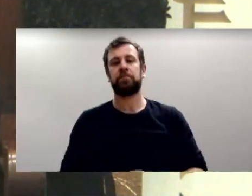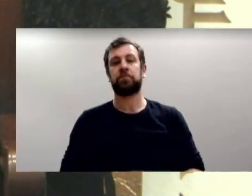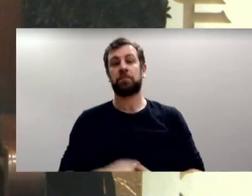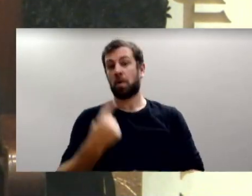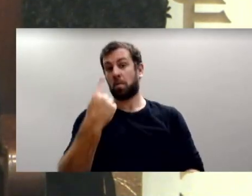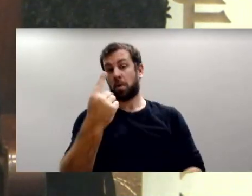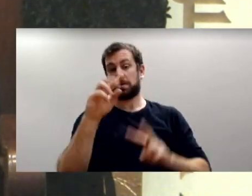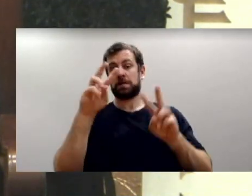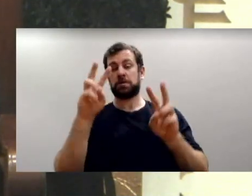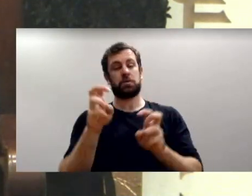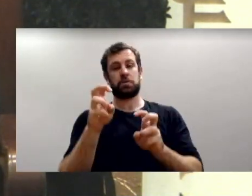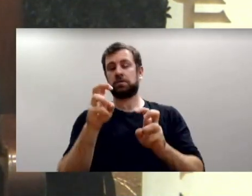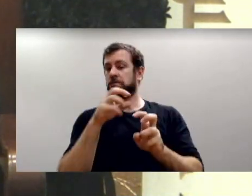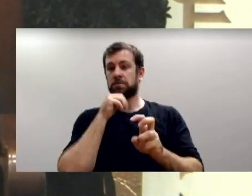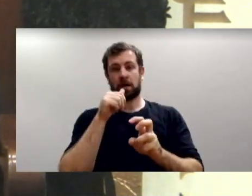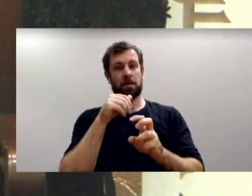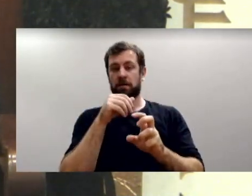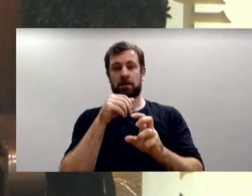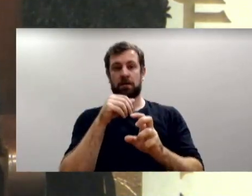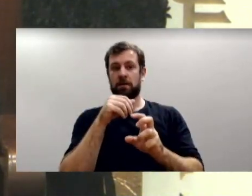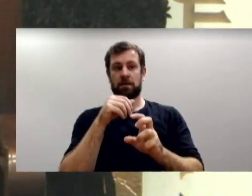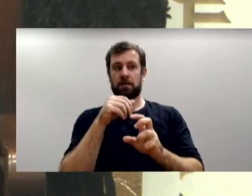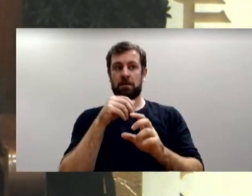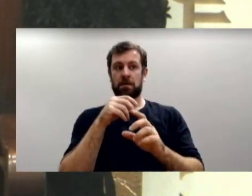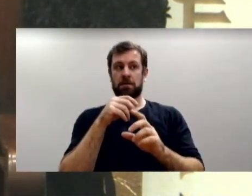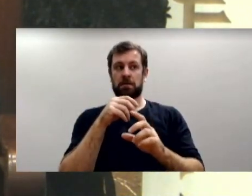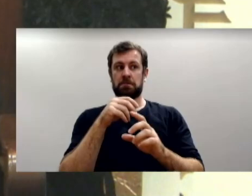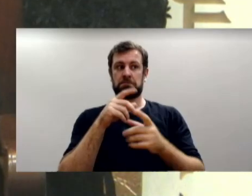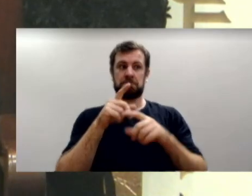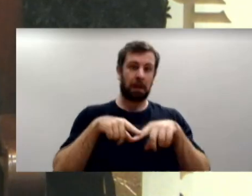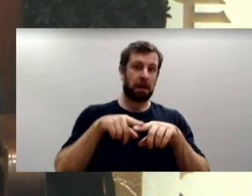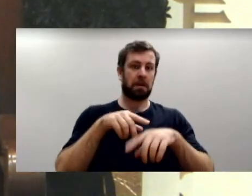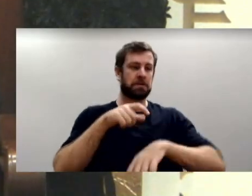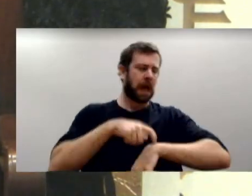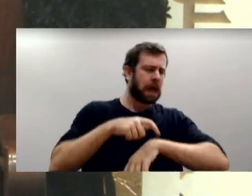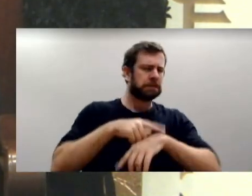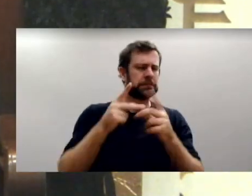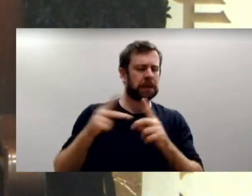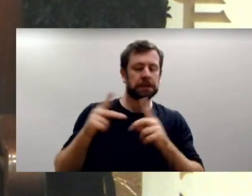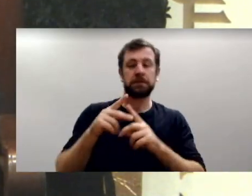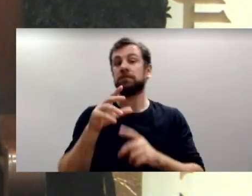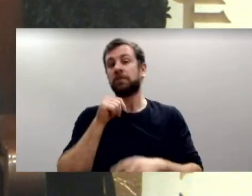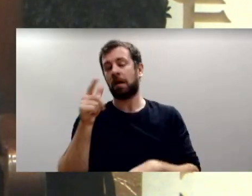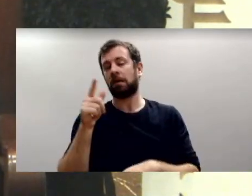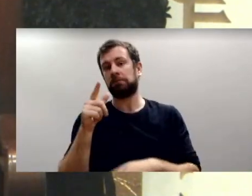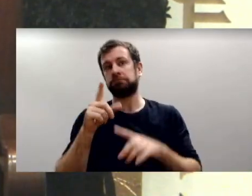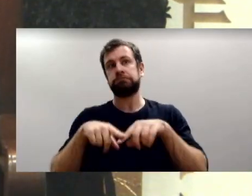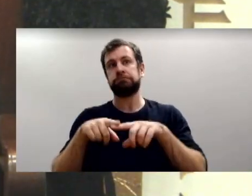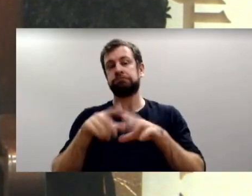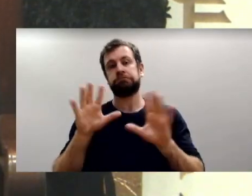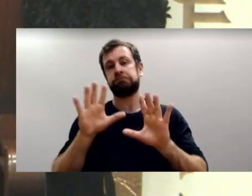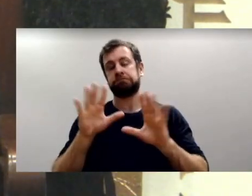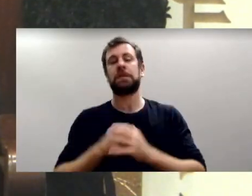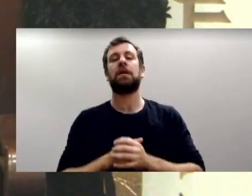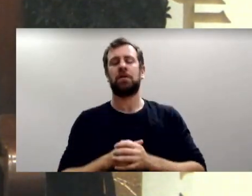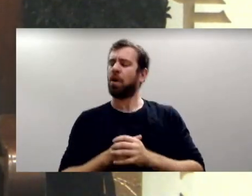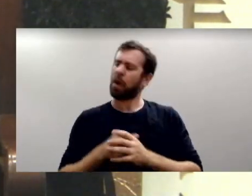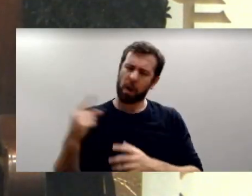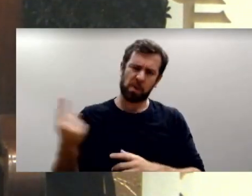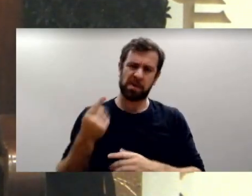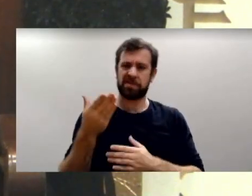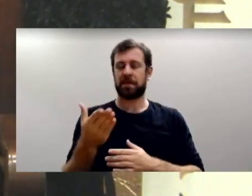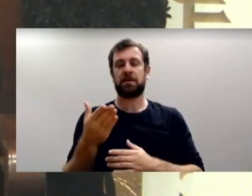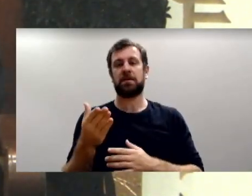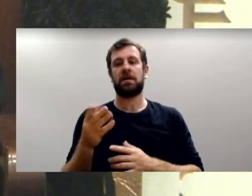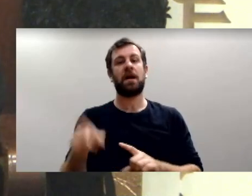bound by time and space, which will always be there, is the issue